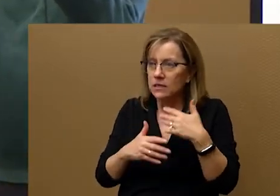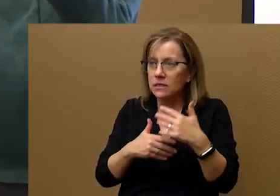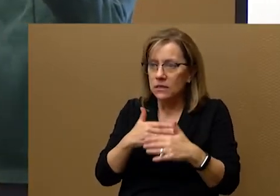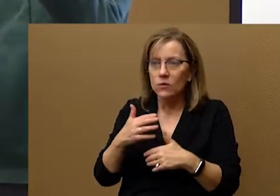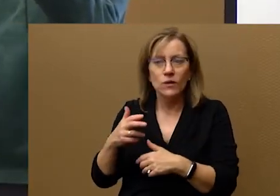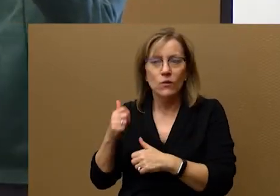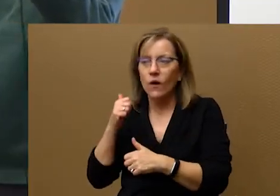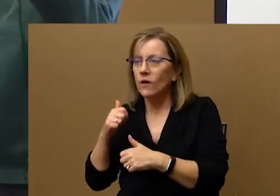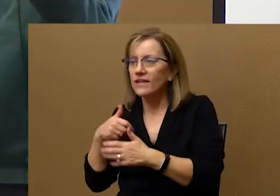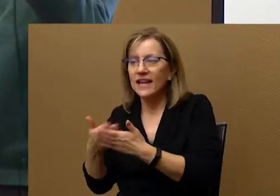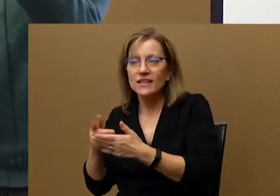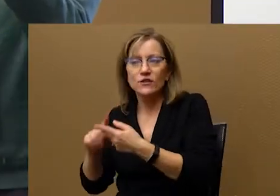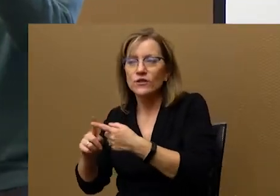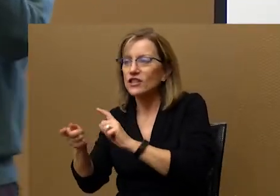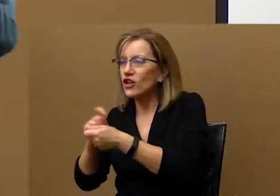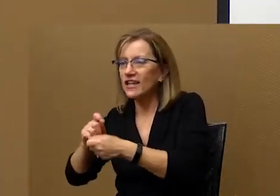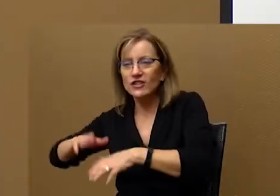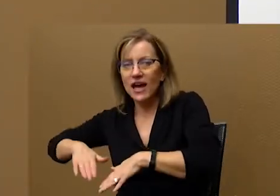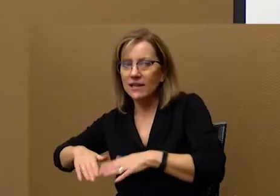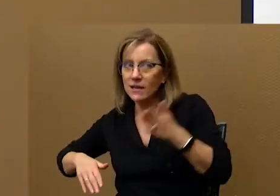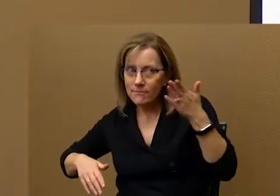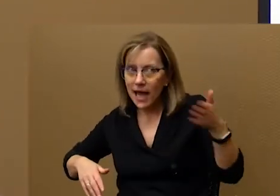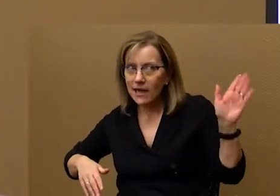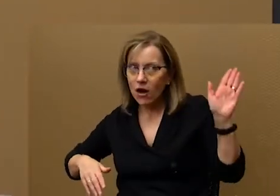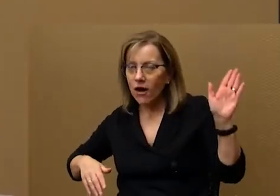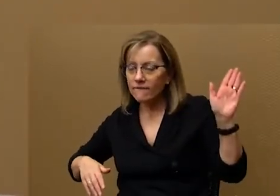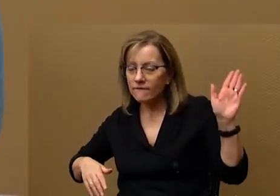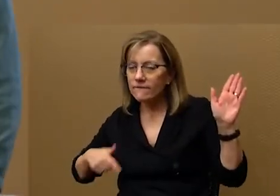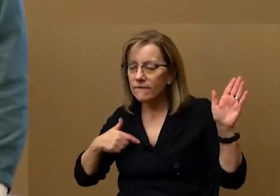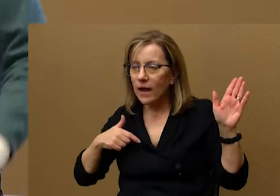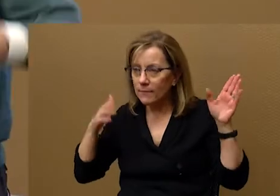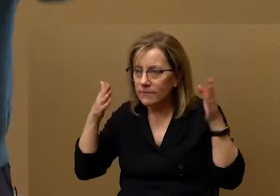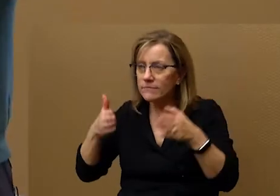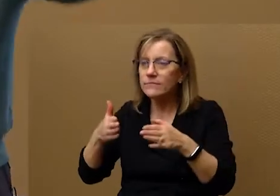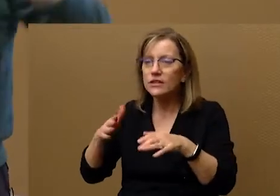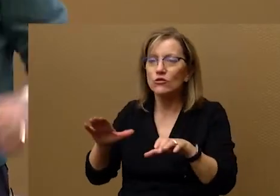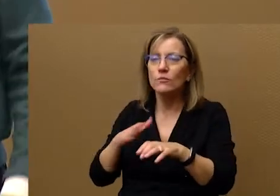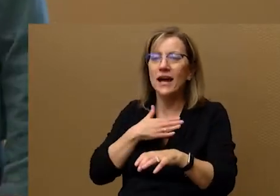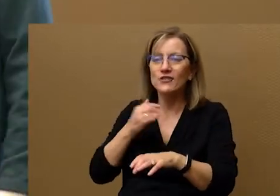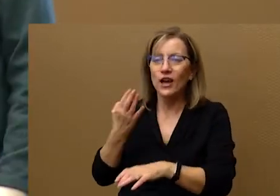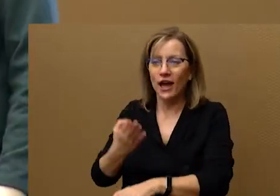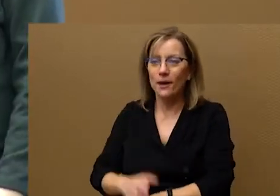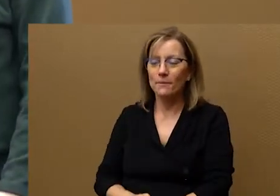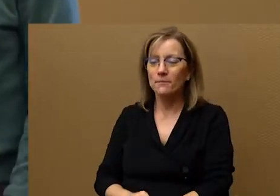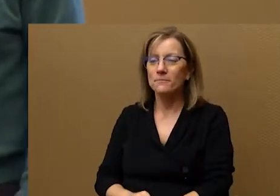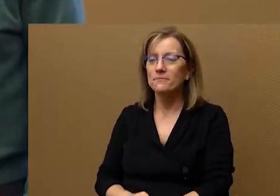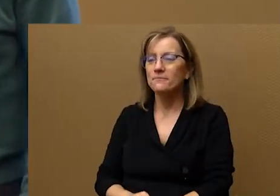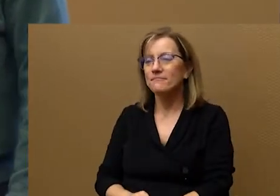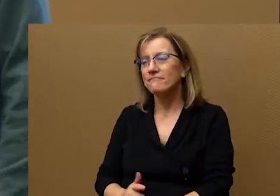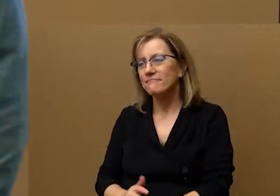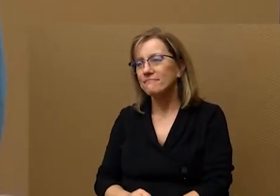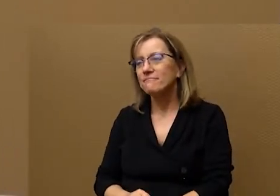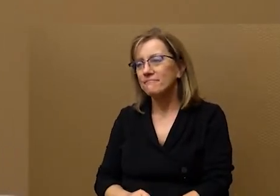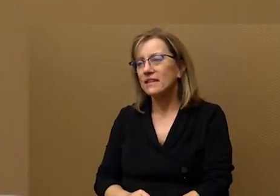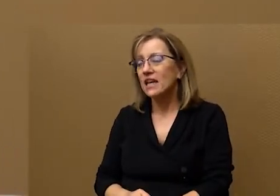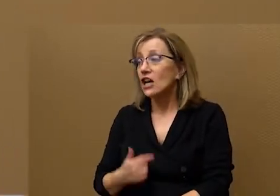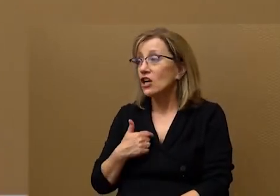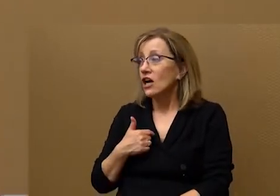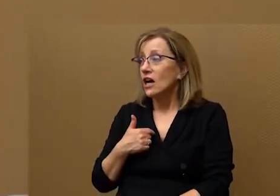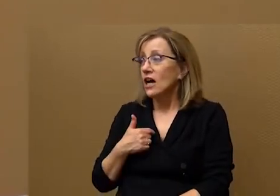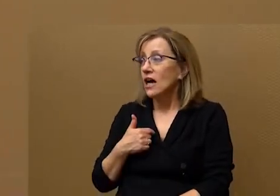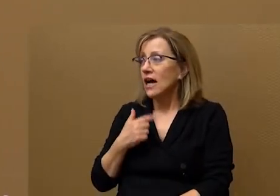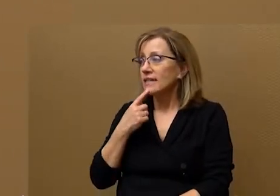and affirmation. We're not going to get to change today. Back off. Let me do my job.